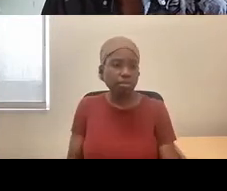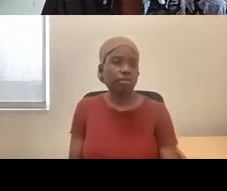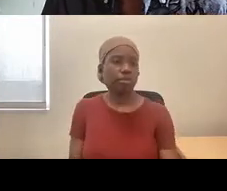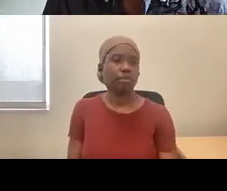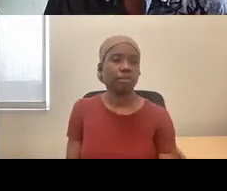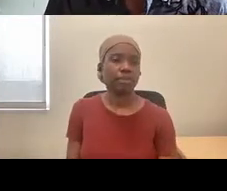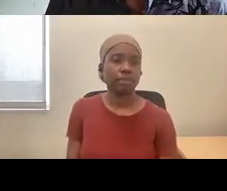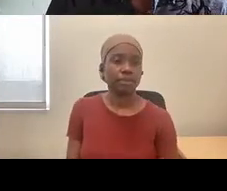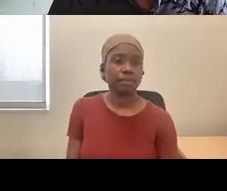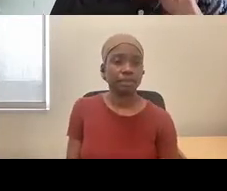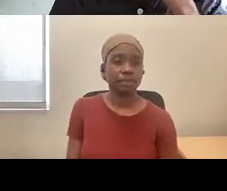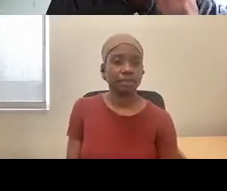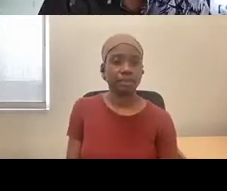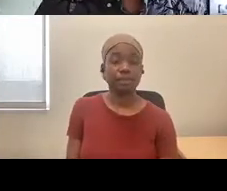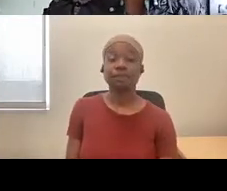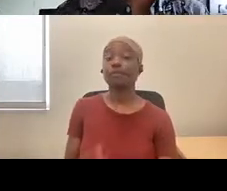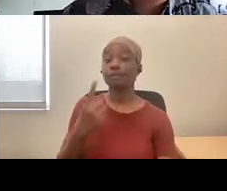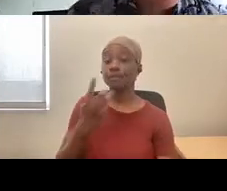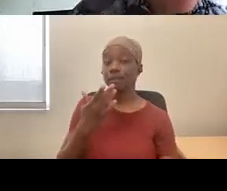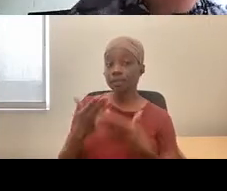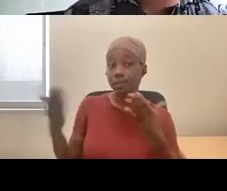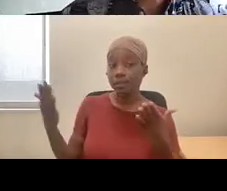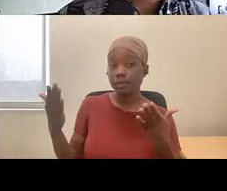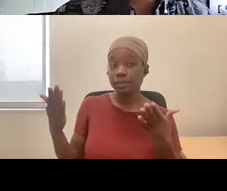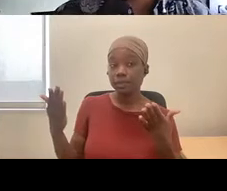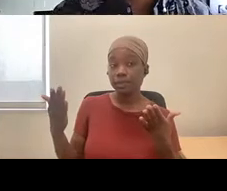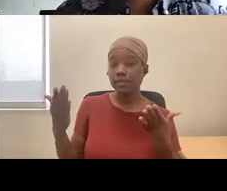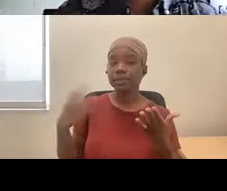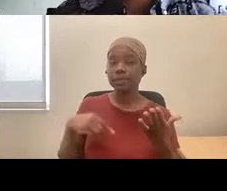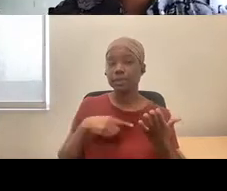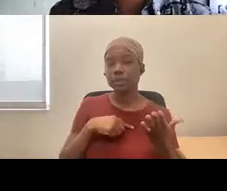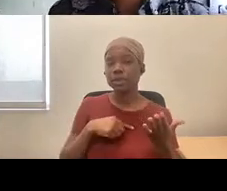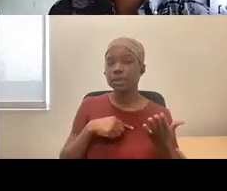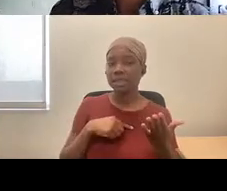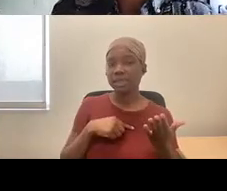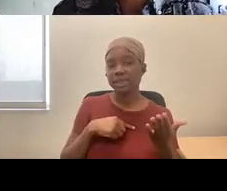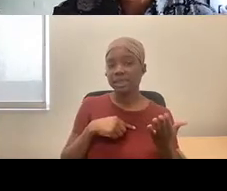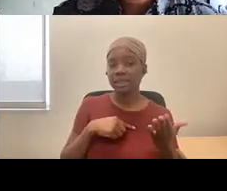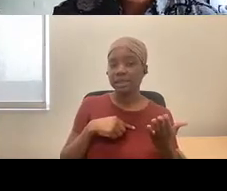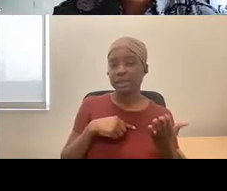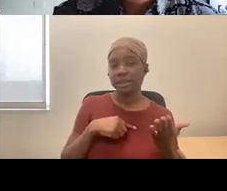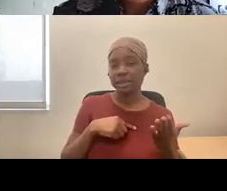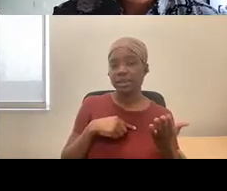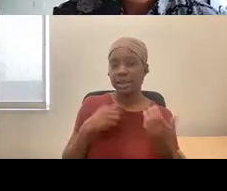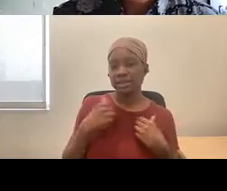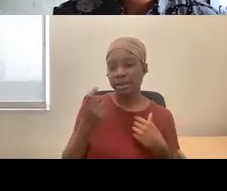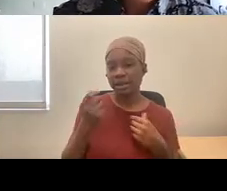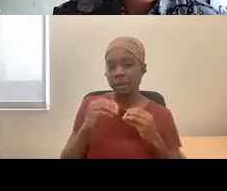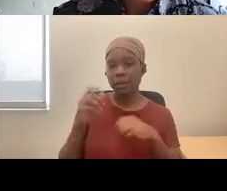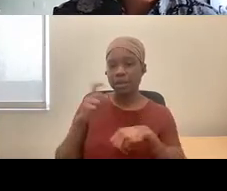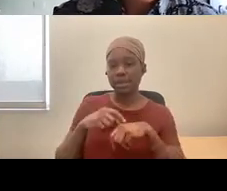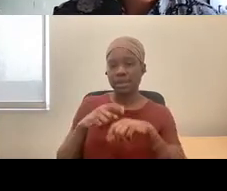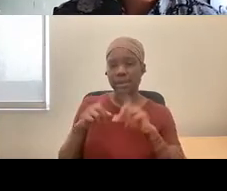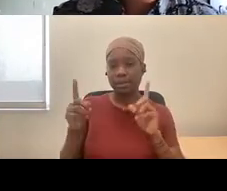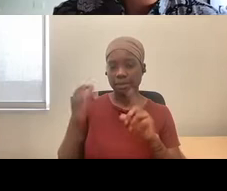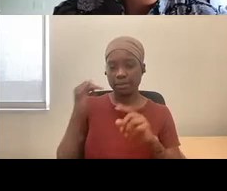The one thing that we are sort of leaning into, and we have a little bit more time, but I do want to